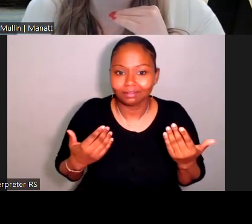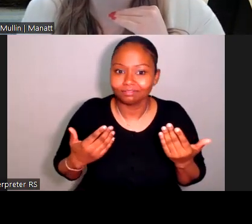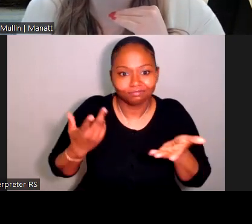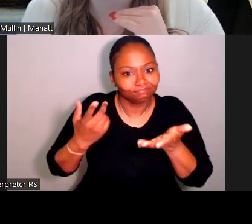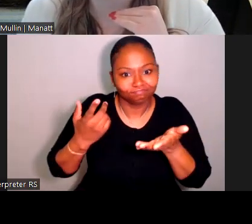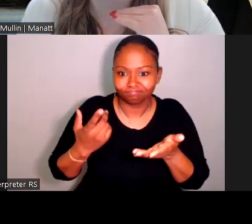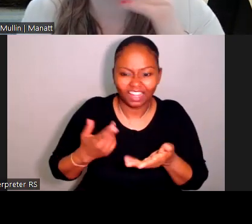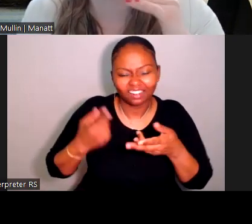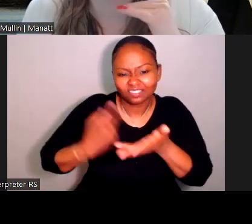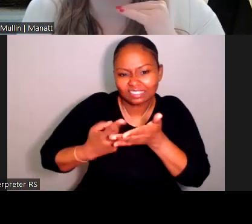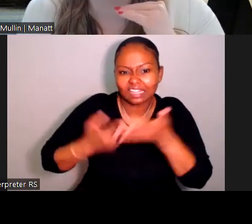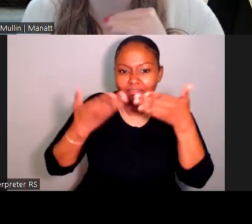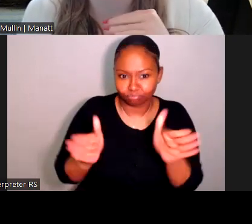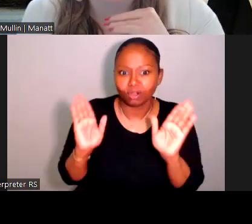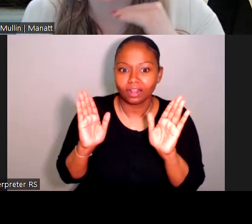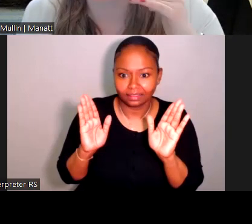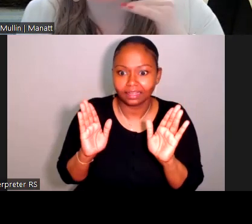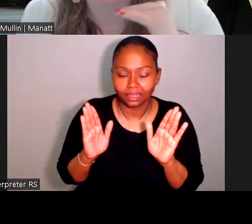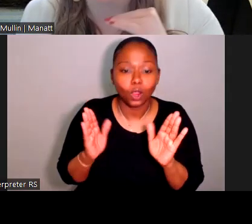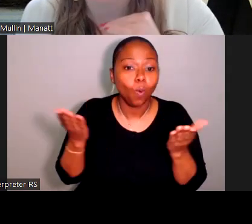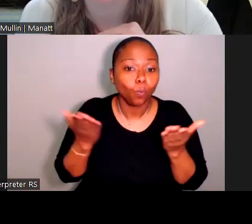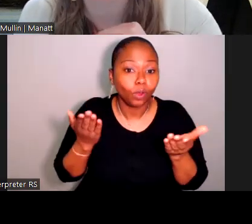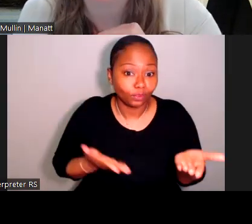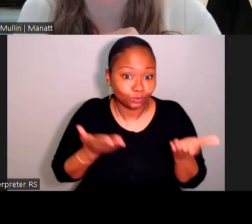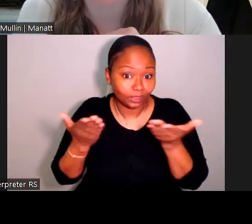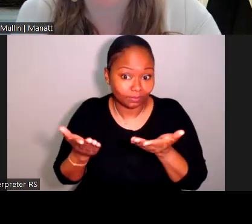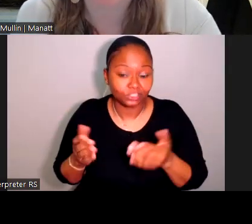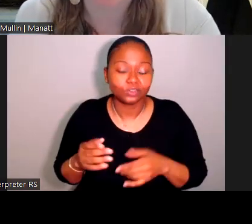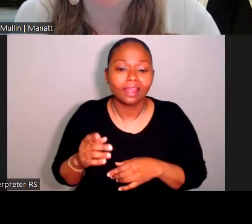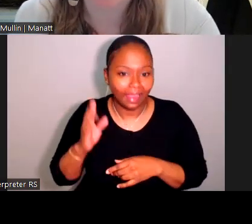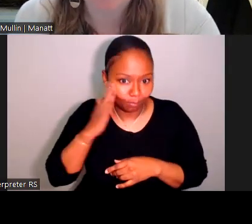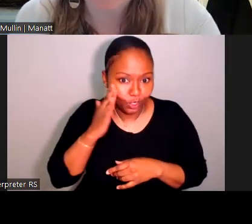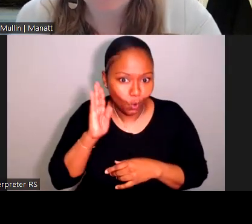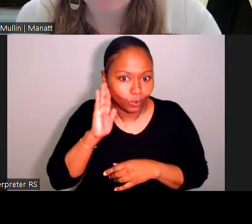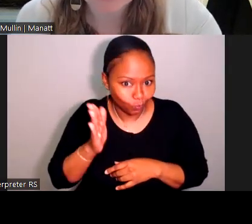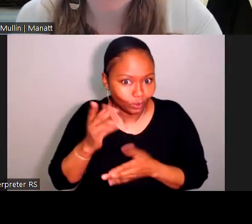the recommendations are, and just note that we're going to talk about all of the definitions and specifics in a